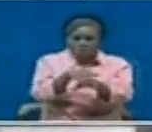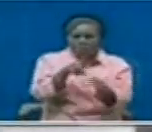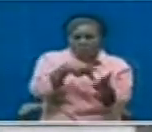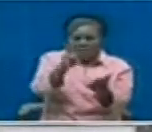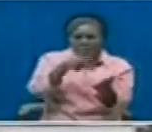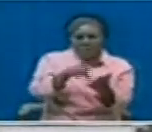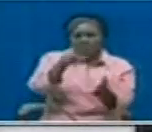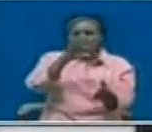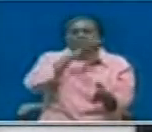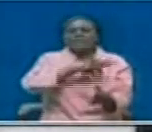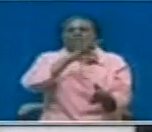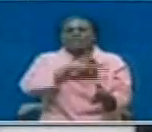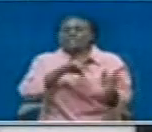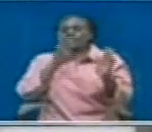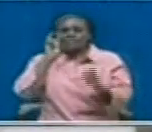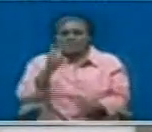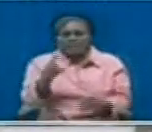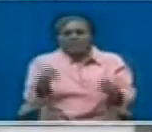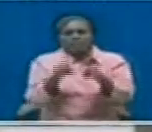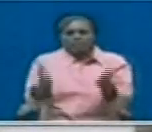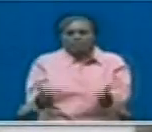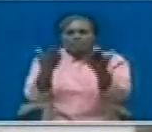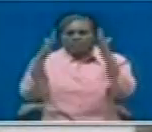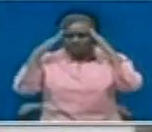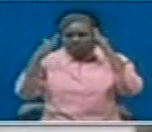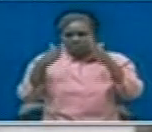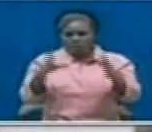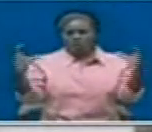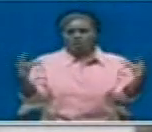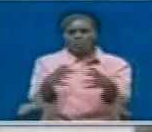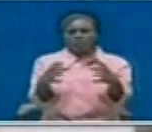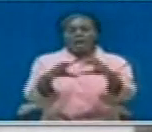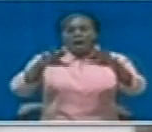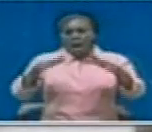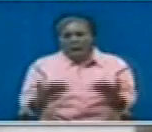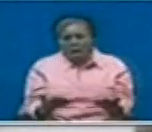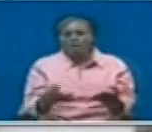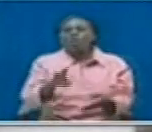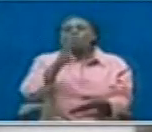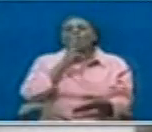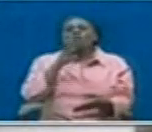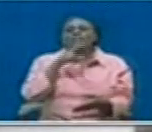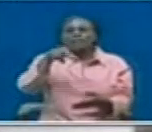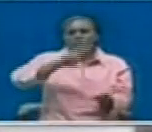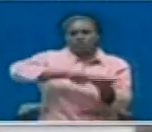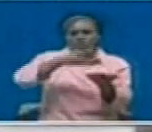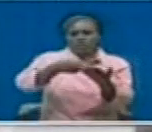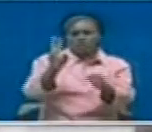of increased fish stocks in the lake, as well as increased attention by the communities on how the lake resources are